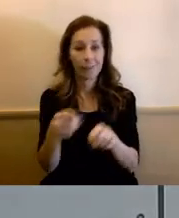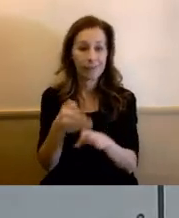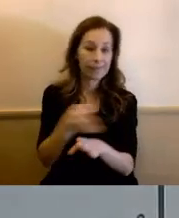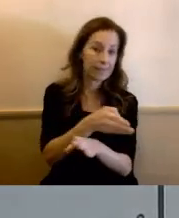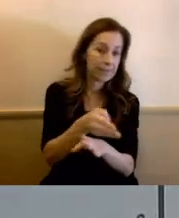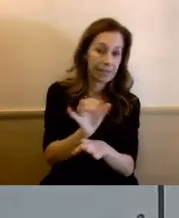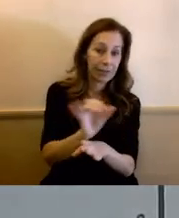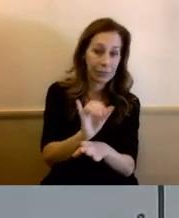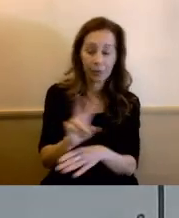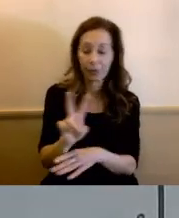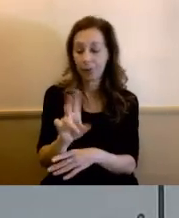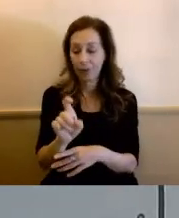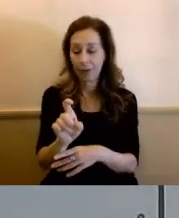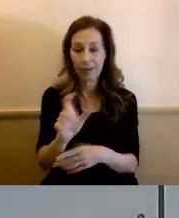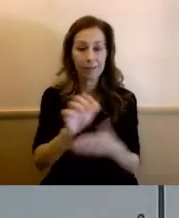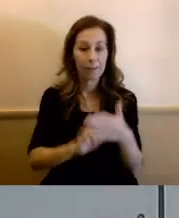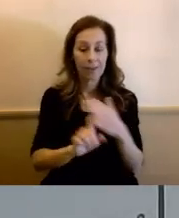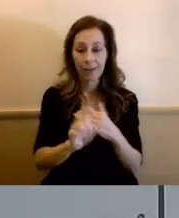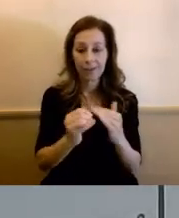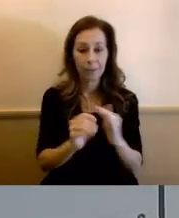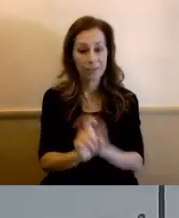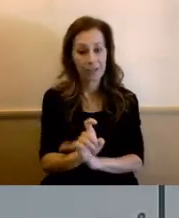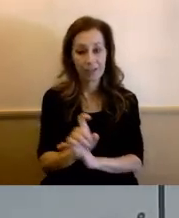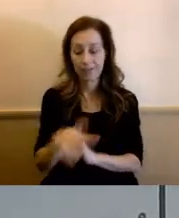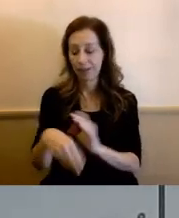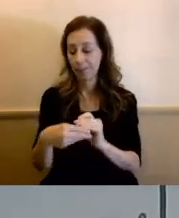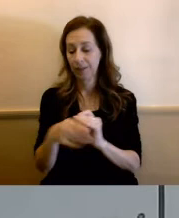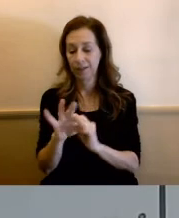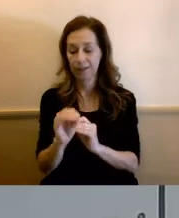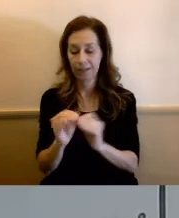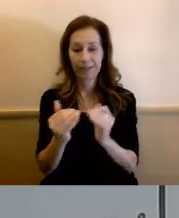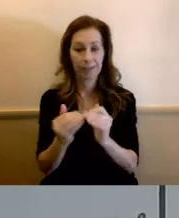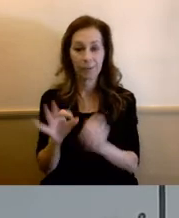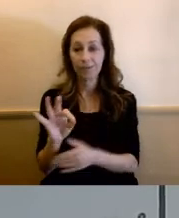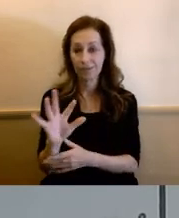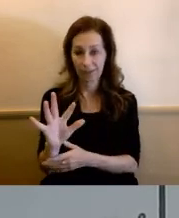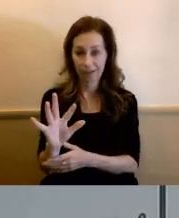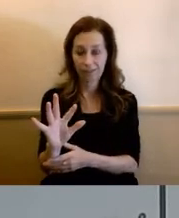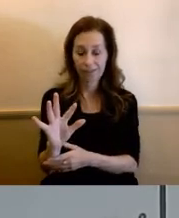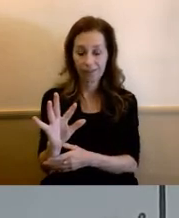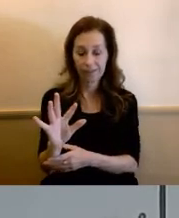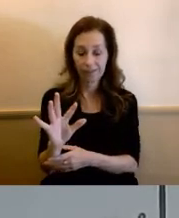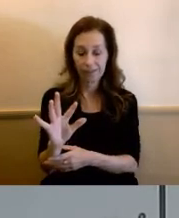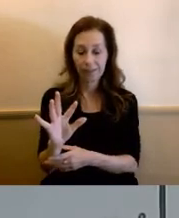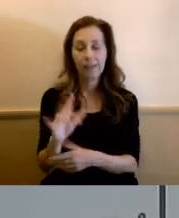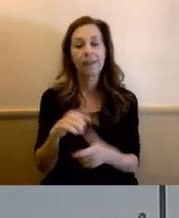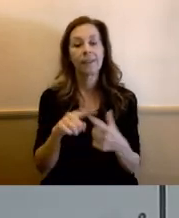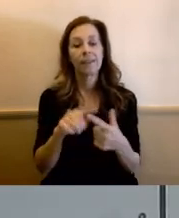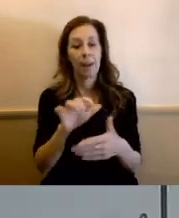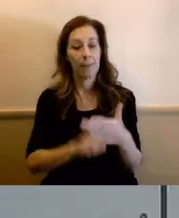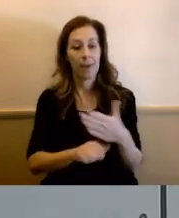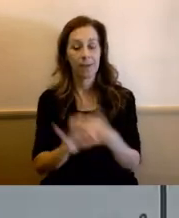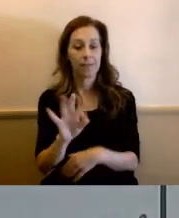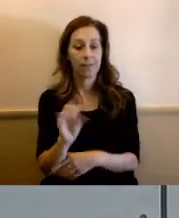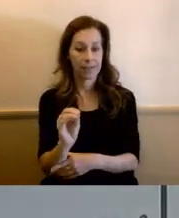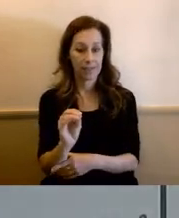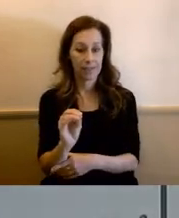x, plus 90 equals 95. Then I minus 90 minus